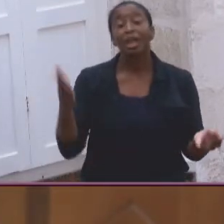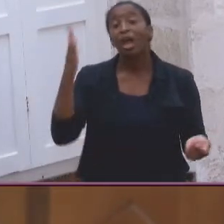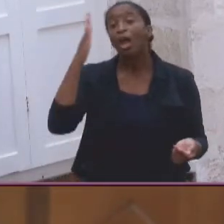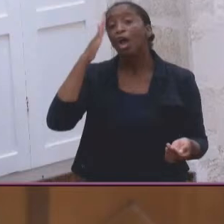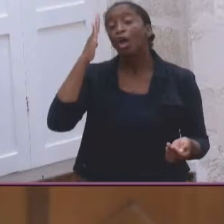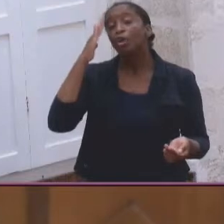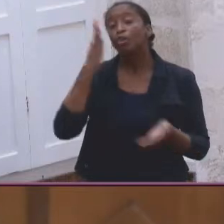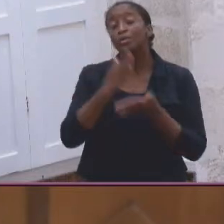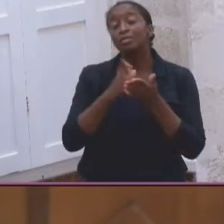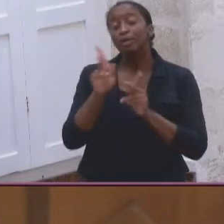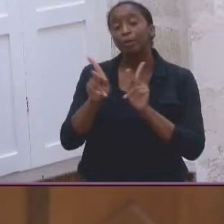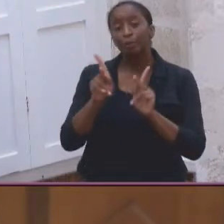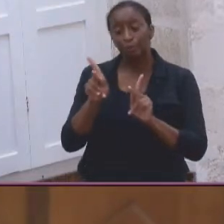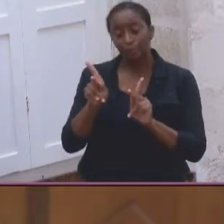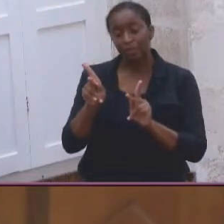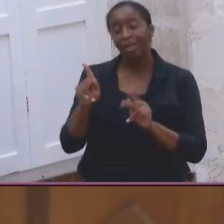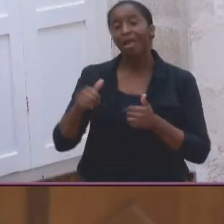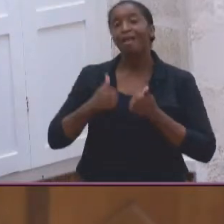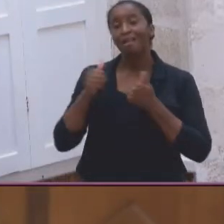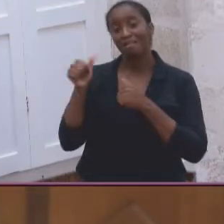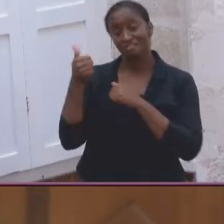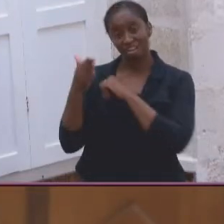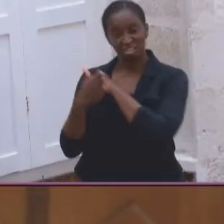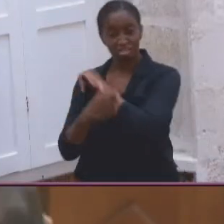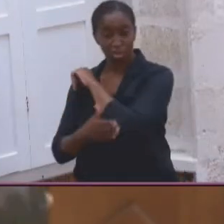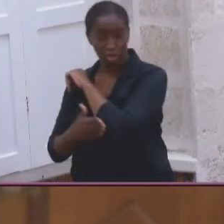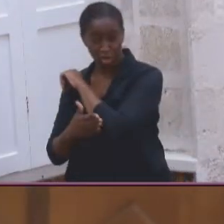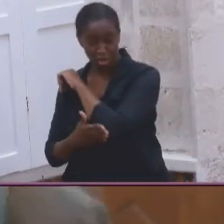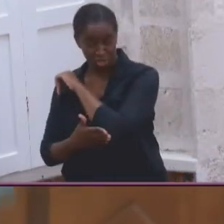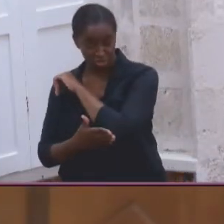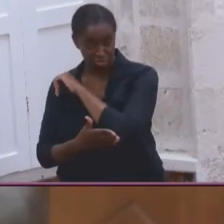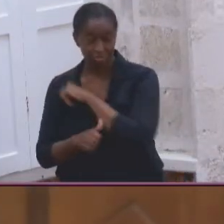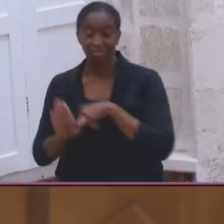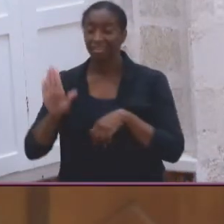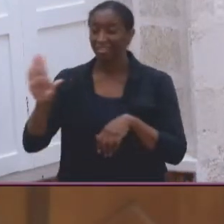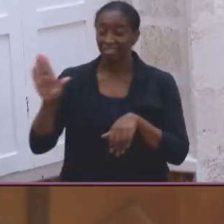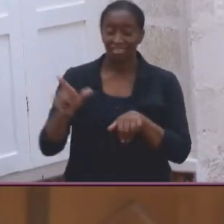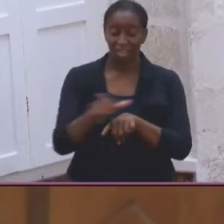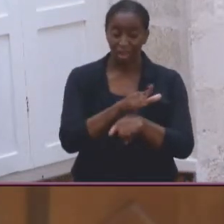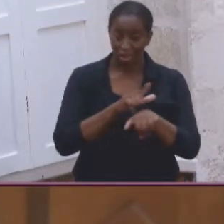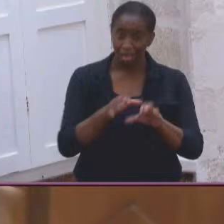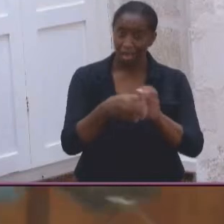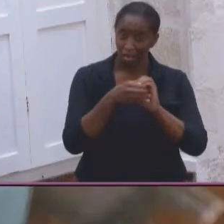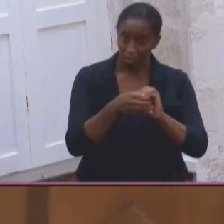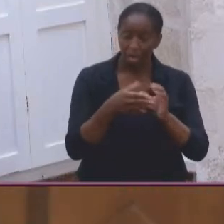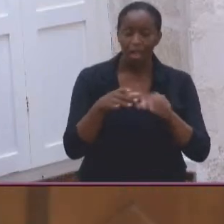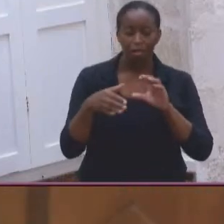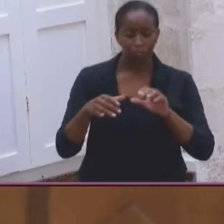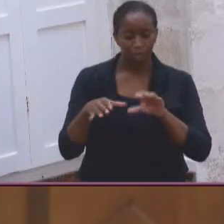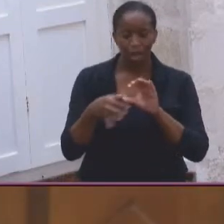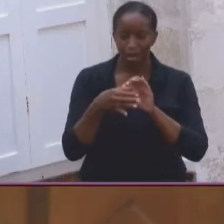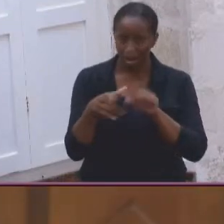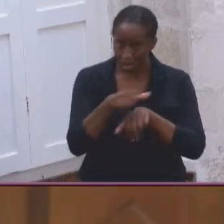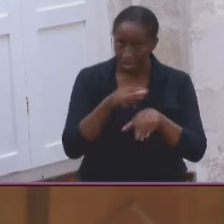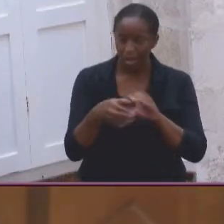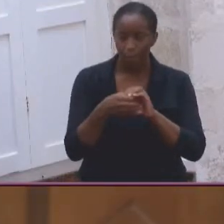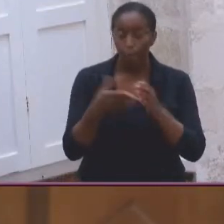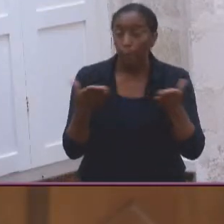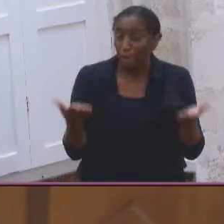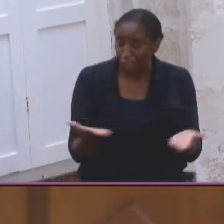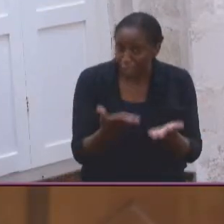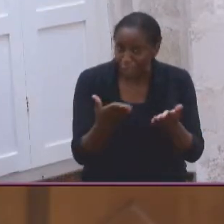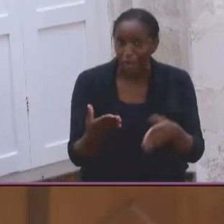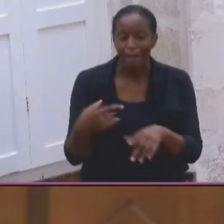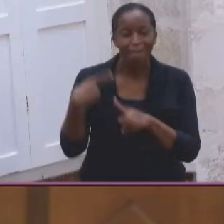month. And the one beside them belong to locals, are untidy, are not clean,